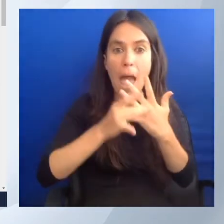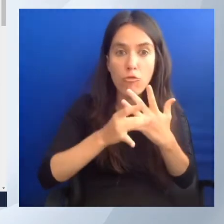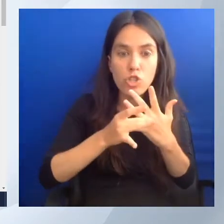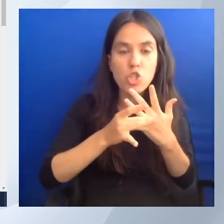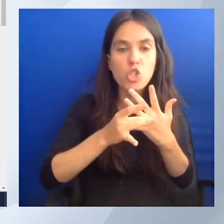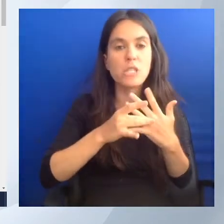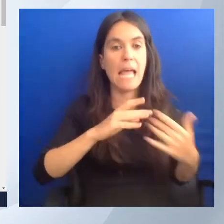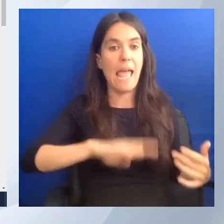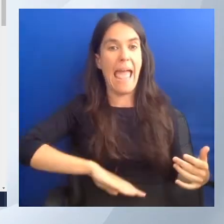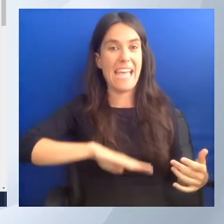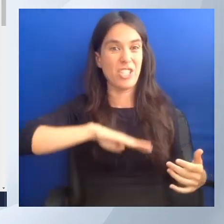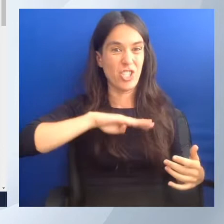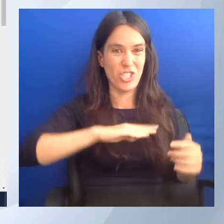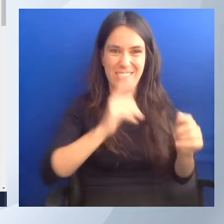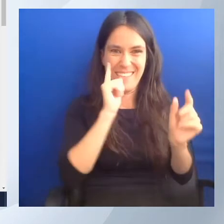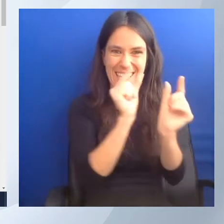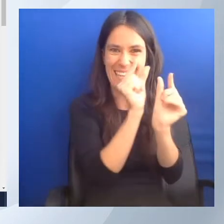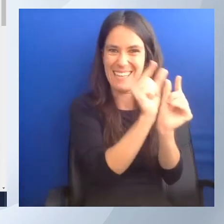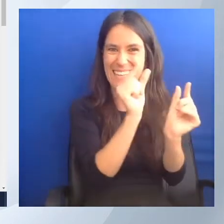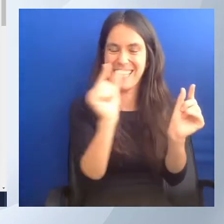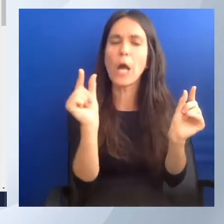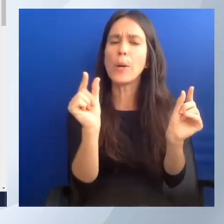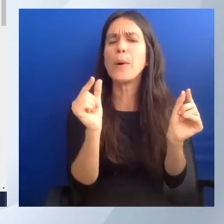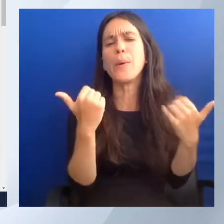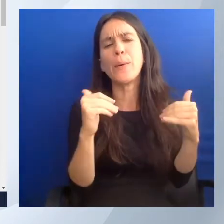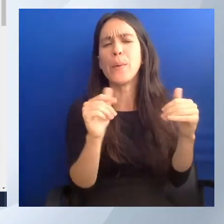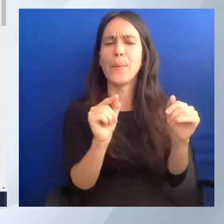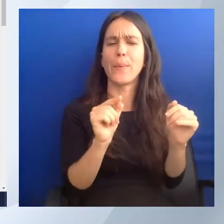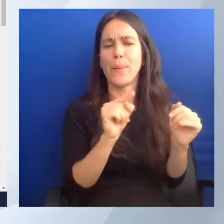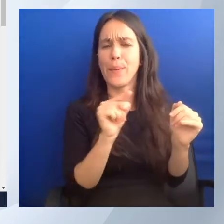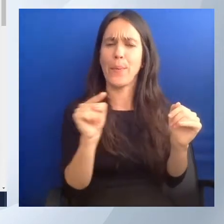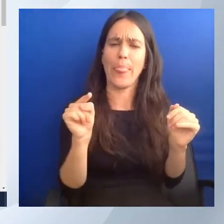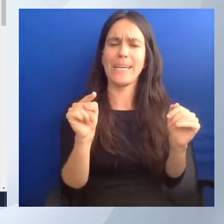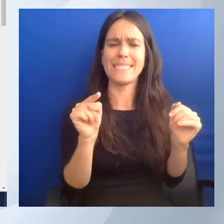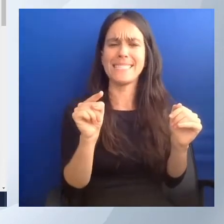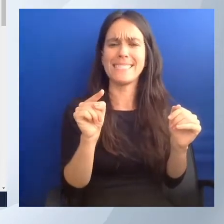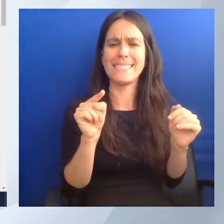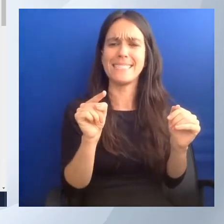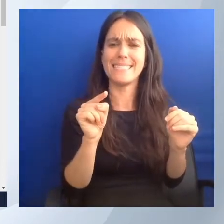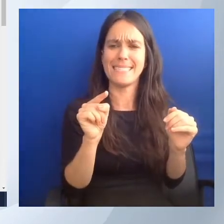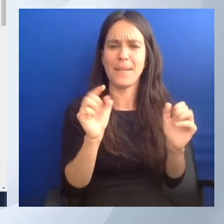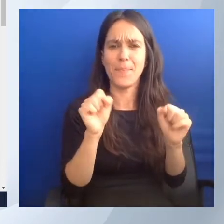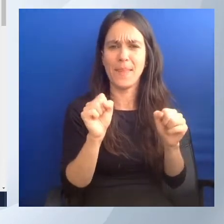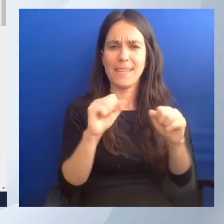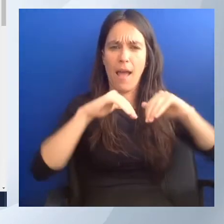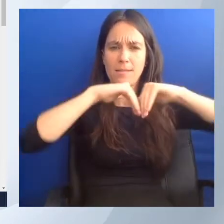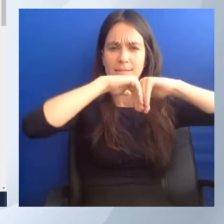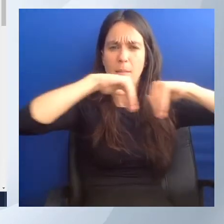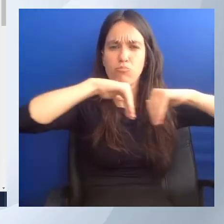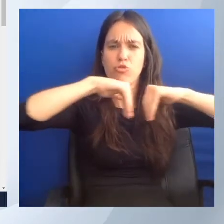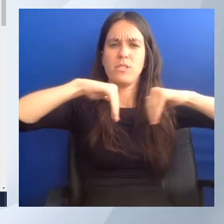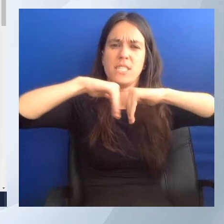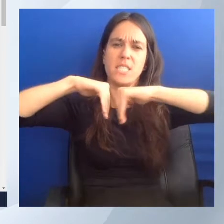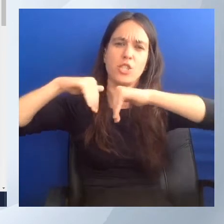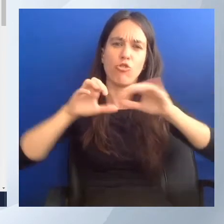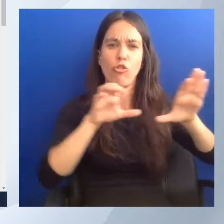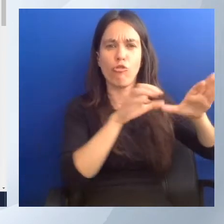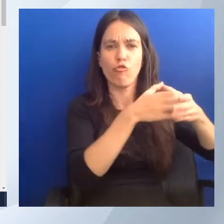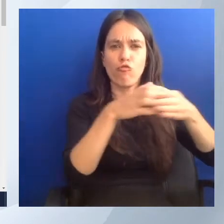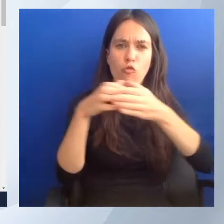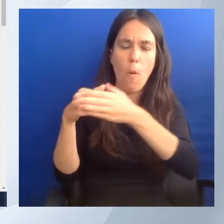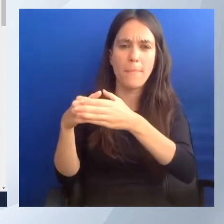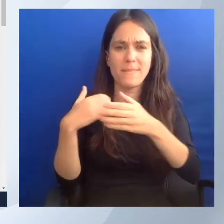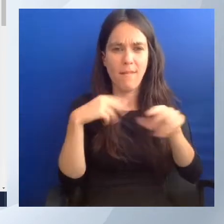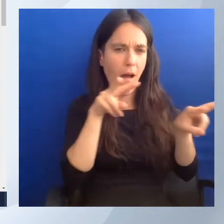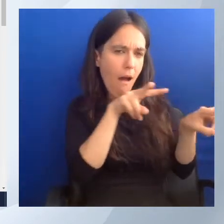these properties are pretty sensitive to being able to distinguish groups in my dataset when I